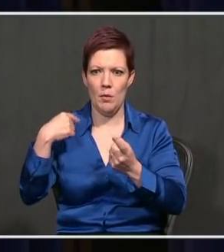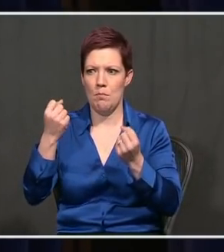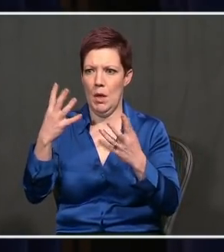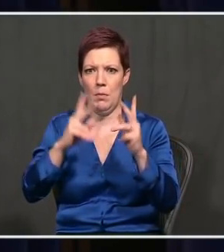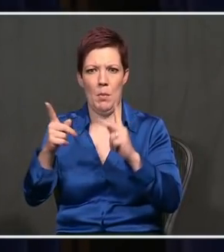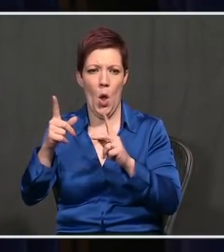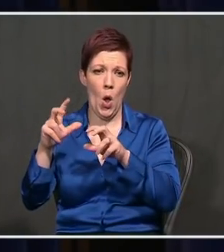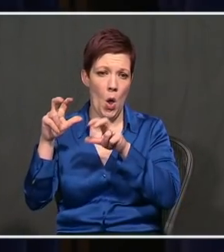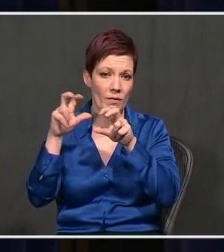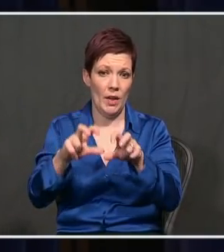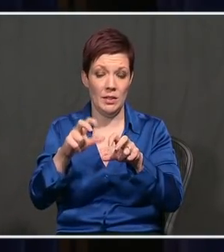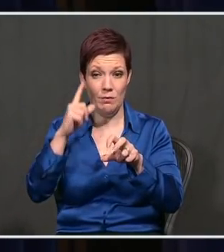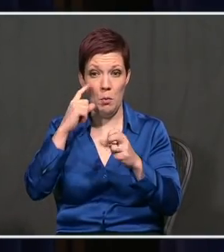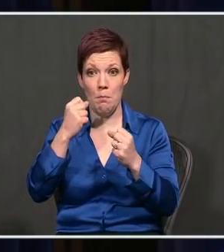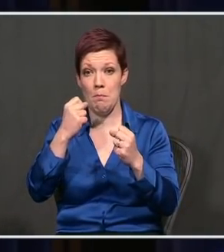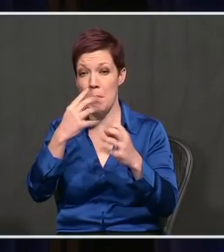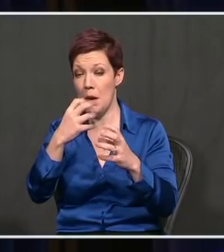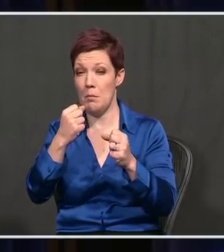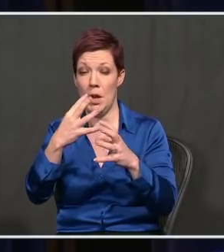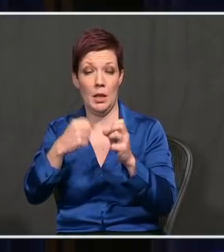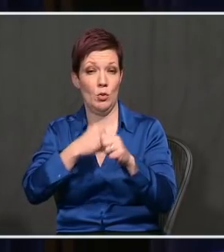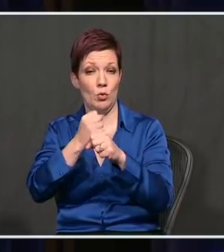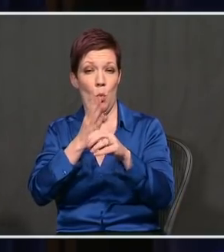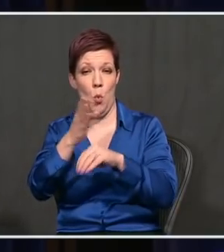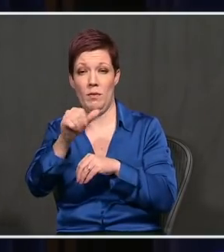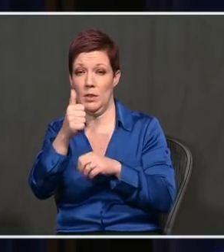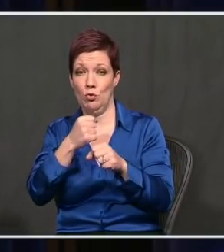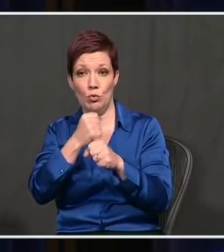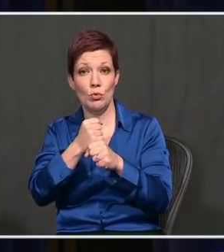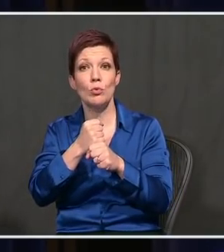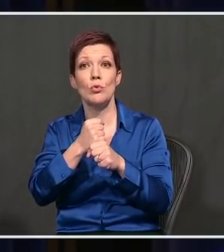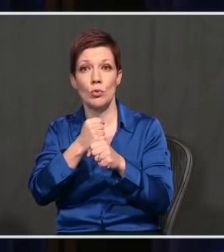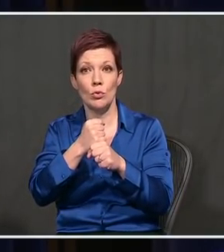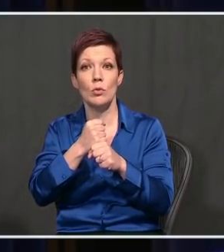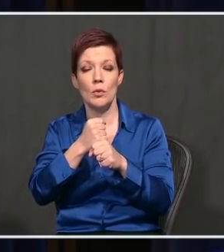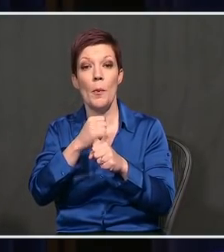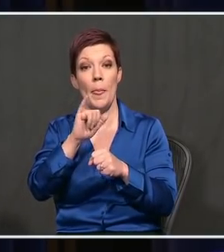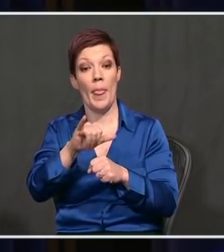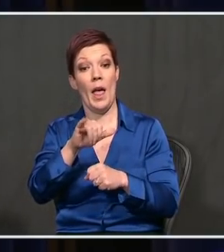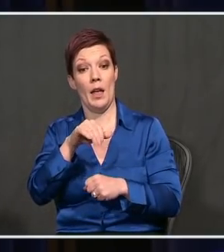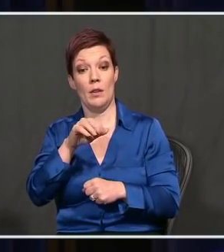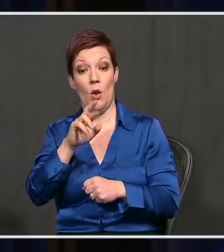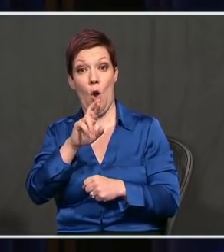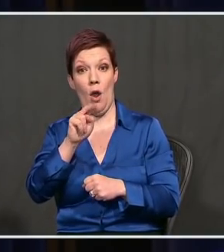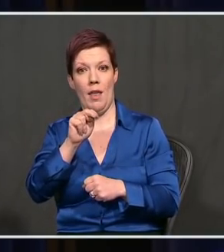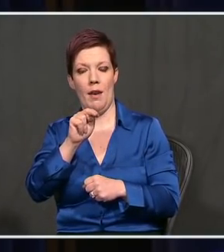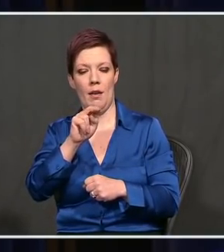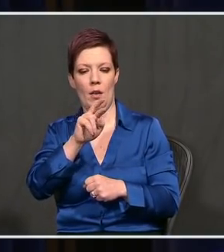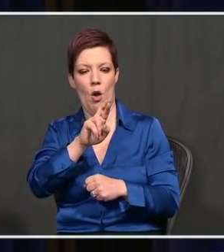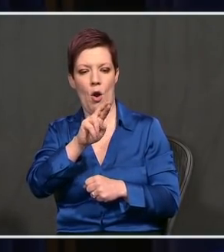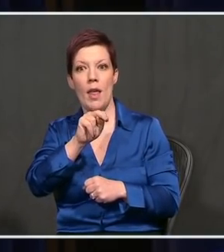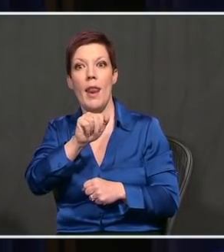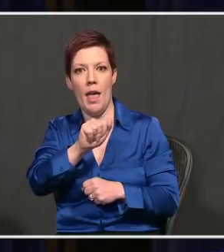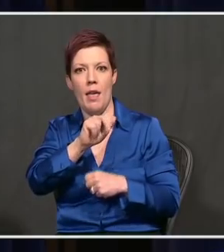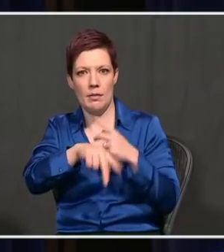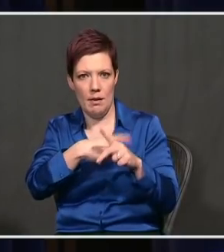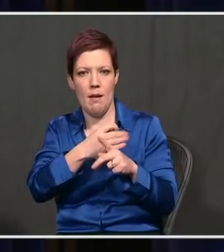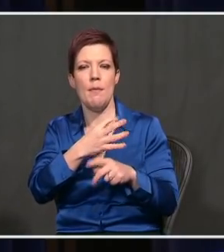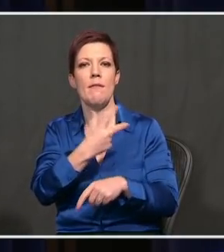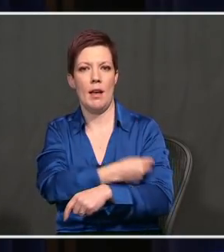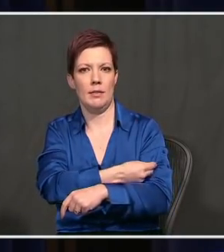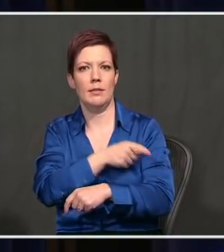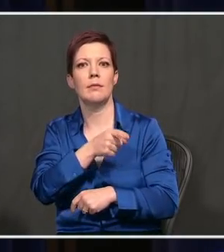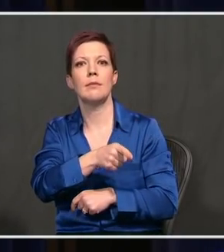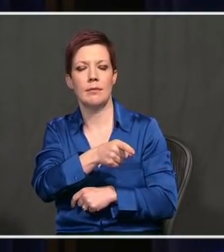them, and at least for 10 years for instance, the messenger RNA. They have been into the clinic with other vaccine. They have